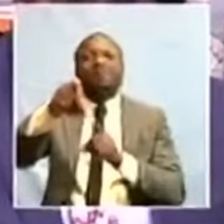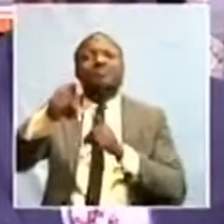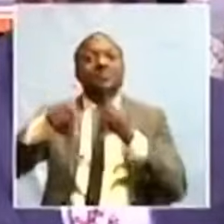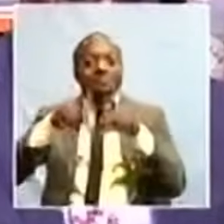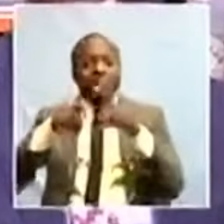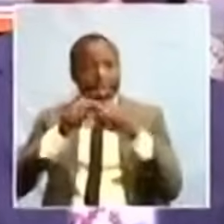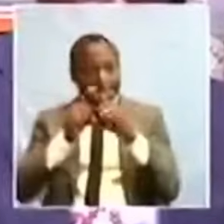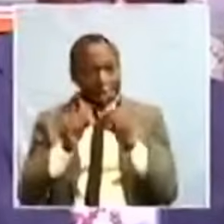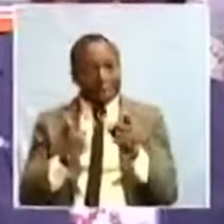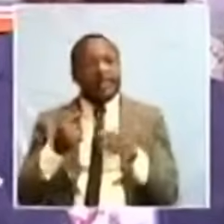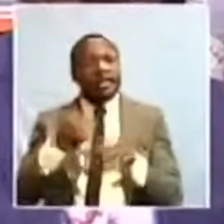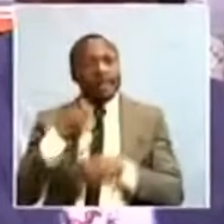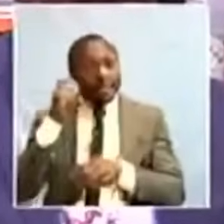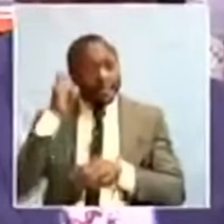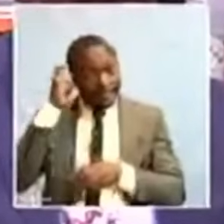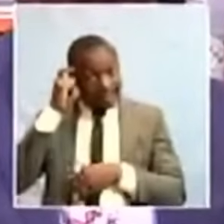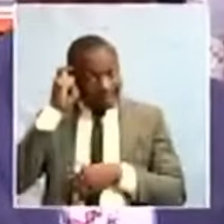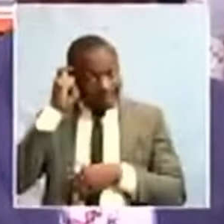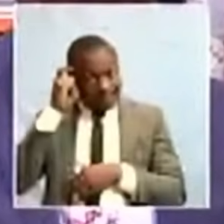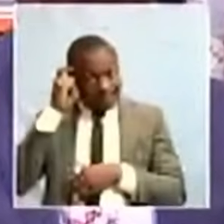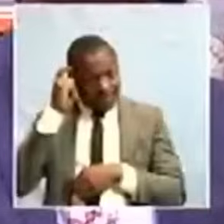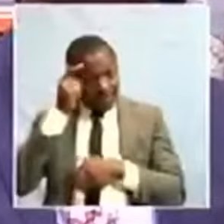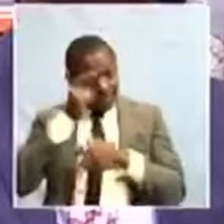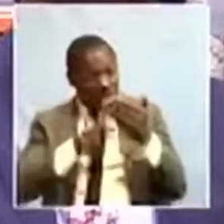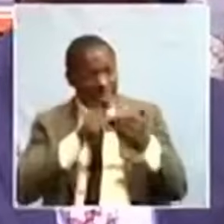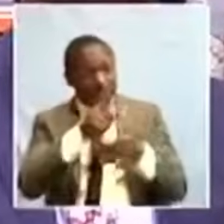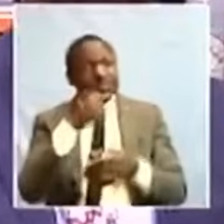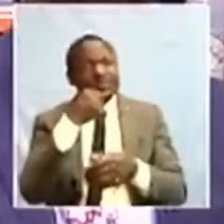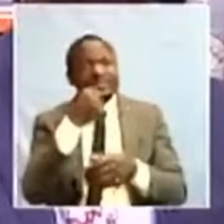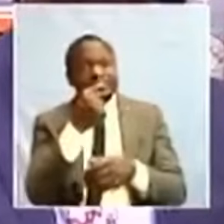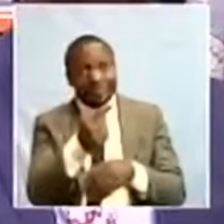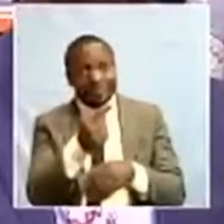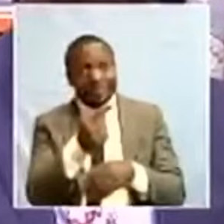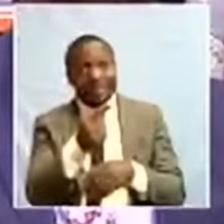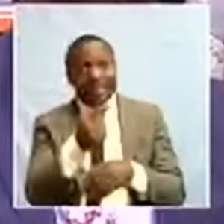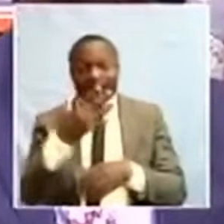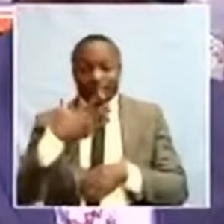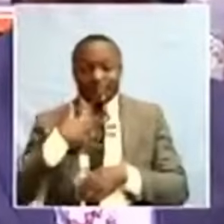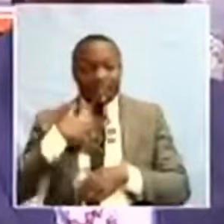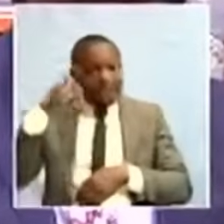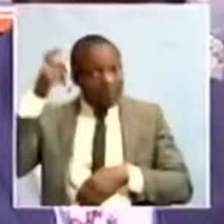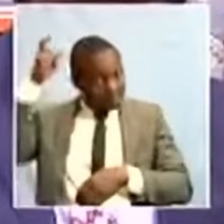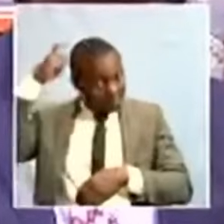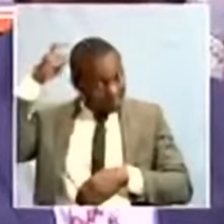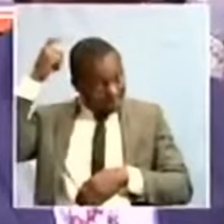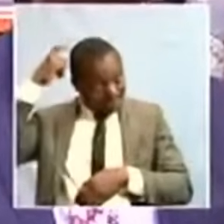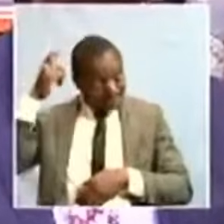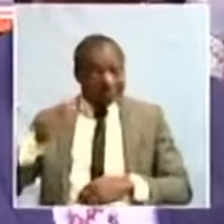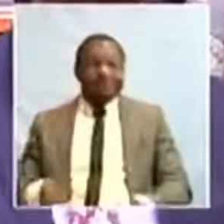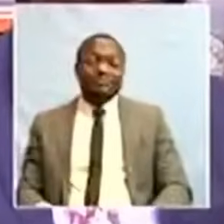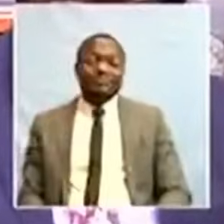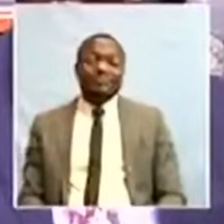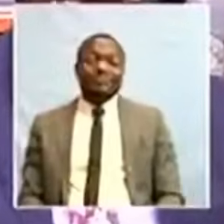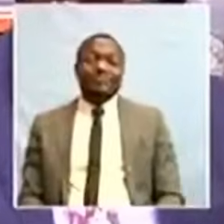Yeah, but I think with all that you have said, in my mind is that